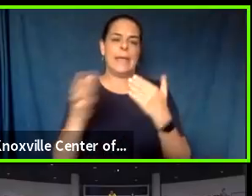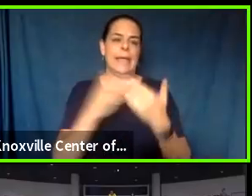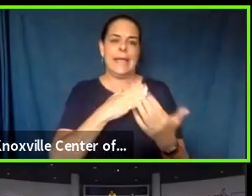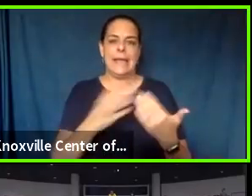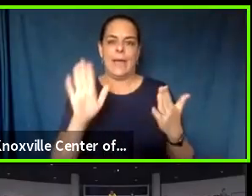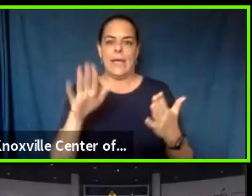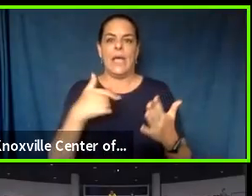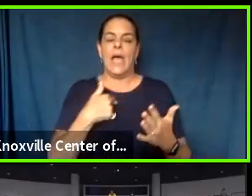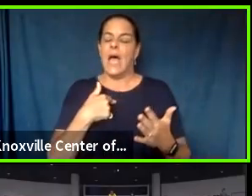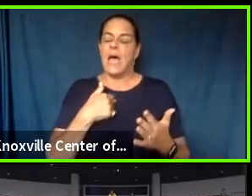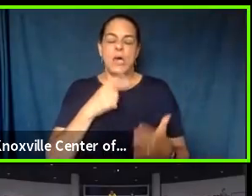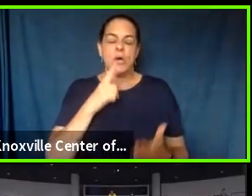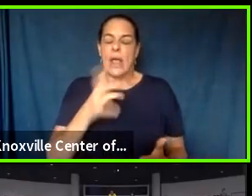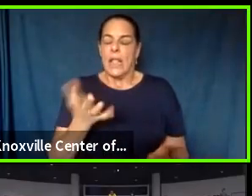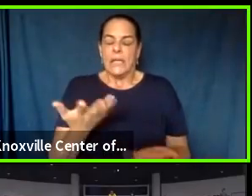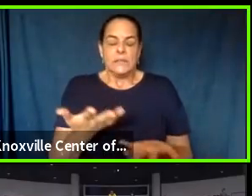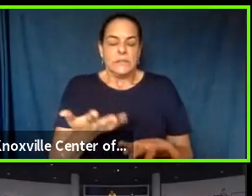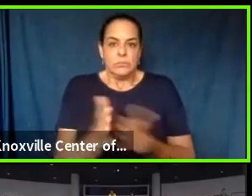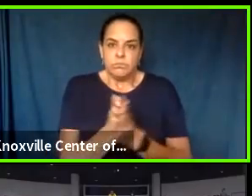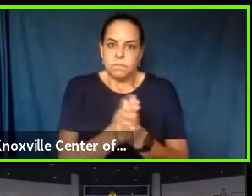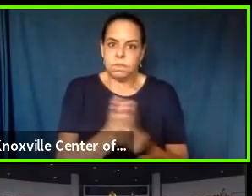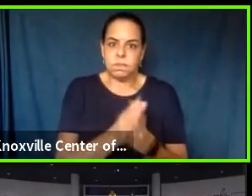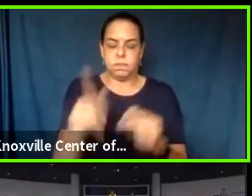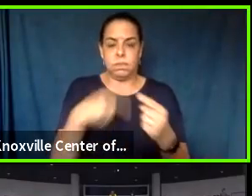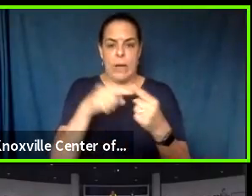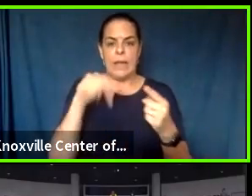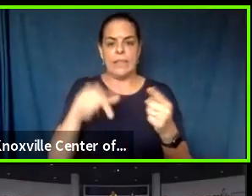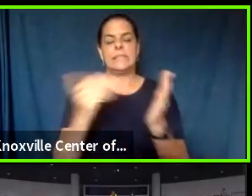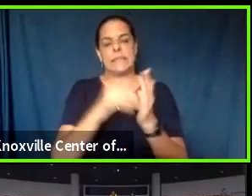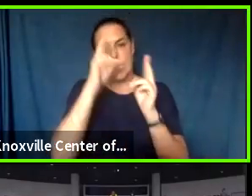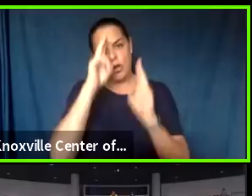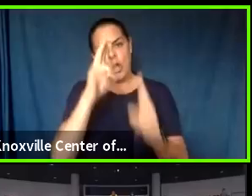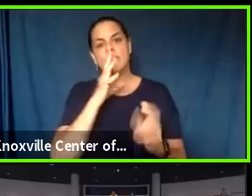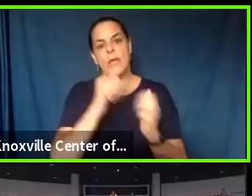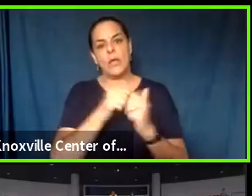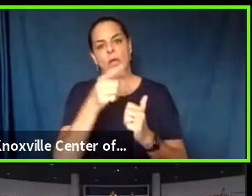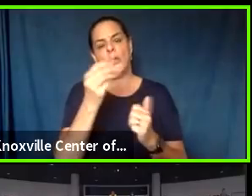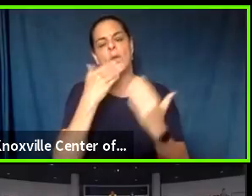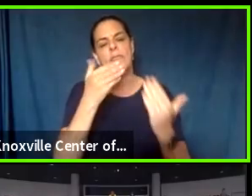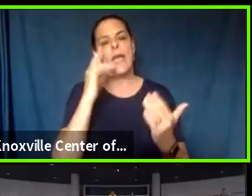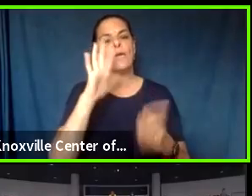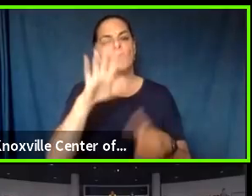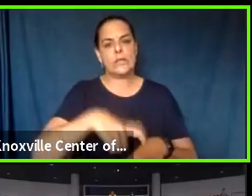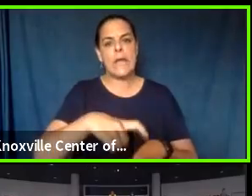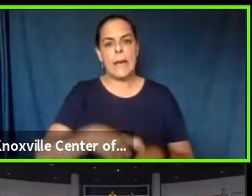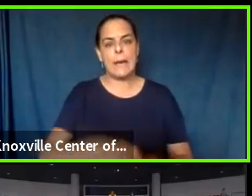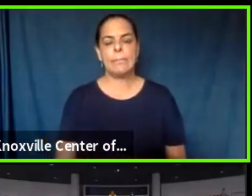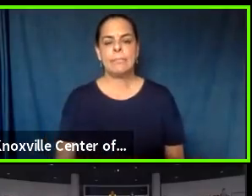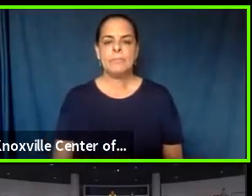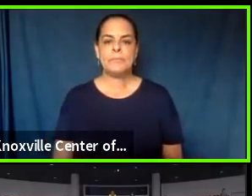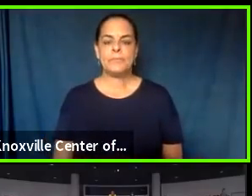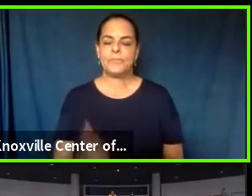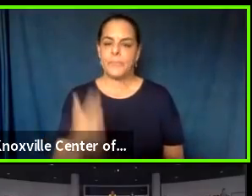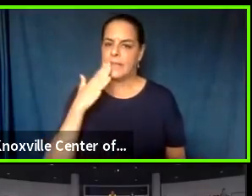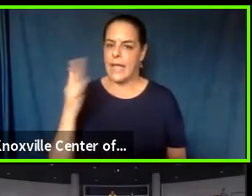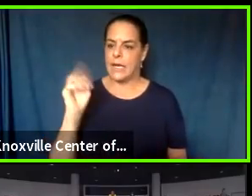I'm passionate about this. And again, it's an honor to speak to you, and thank you very, very much for your time. Thank you, Mr.